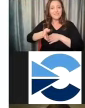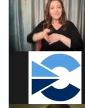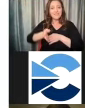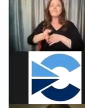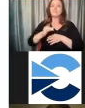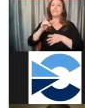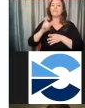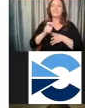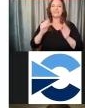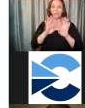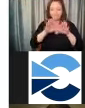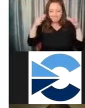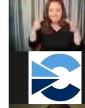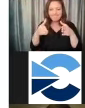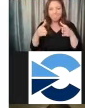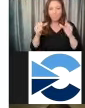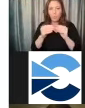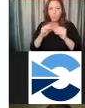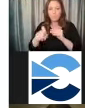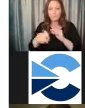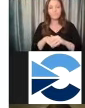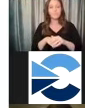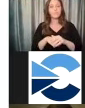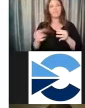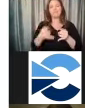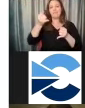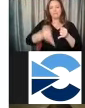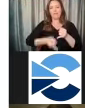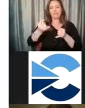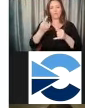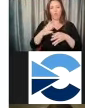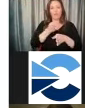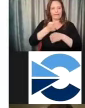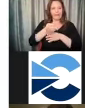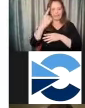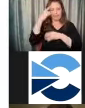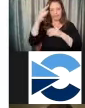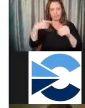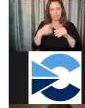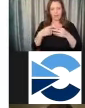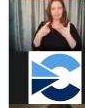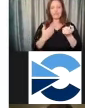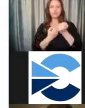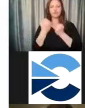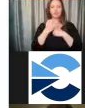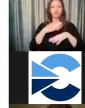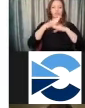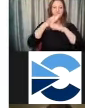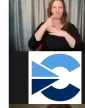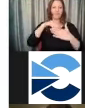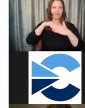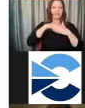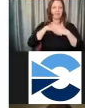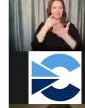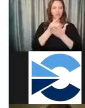more attention. Finally, an area to think about is sort of a structural barrier to accessing treatment